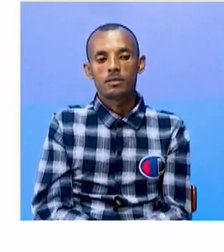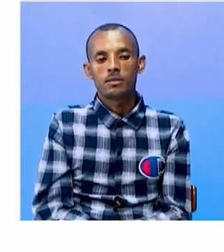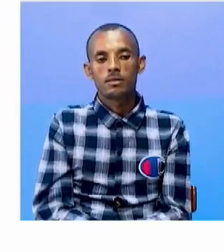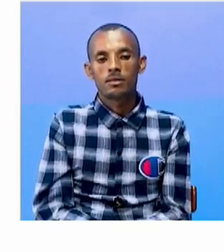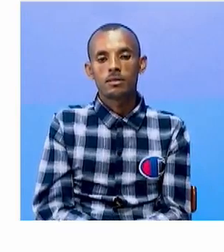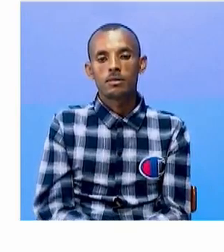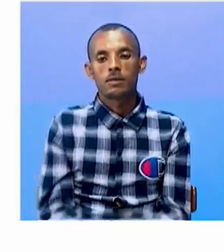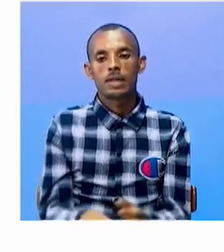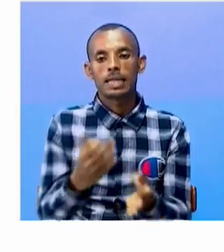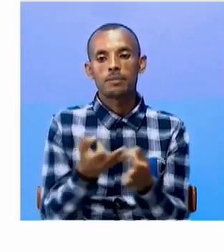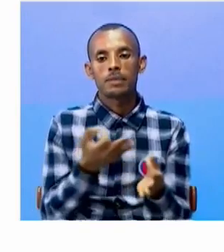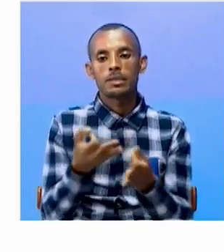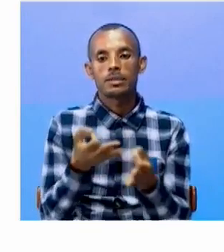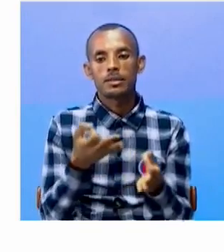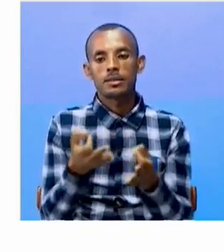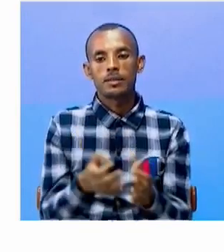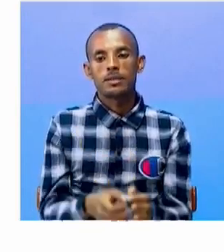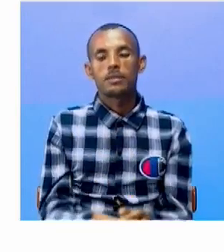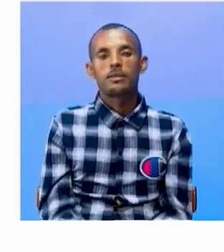expression.